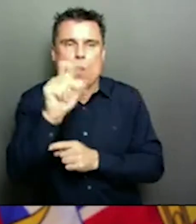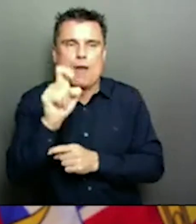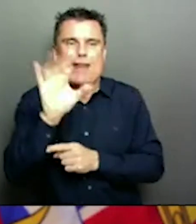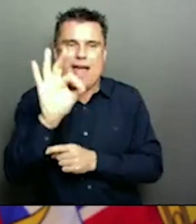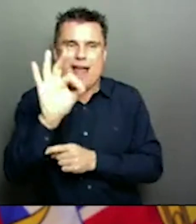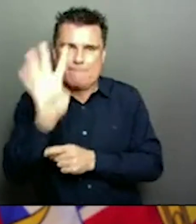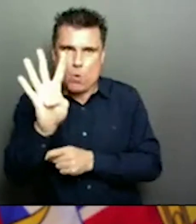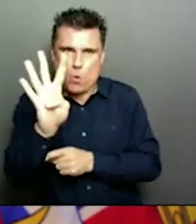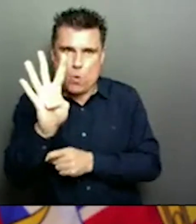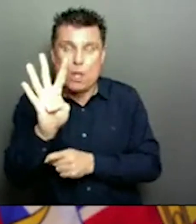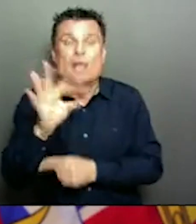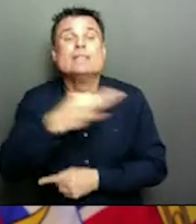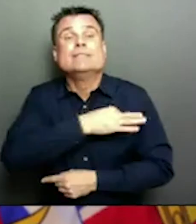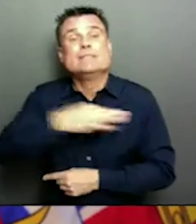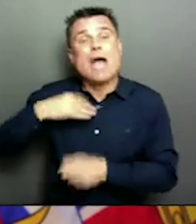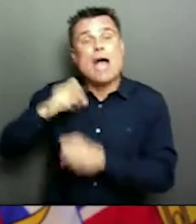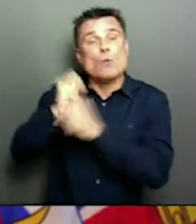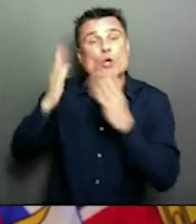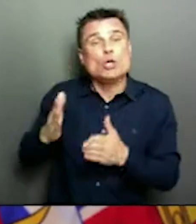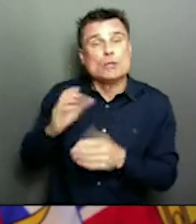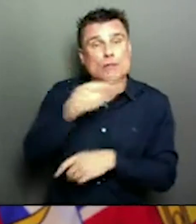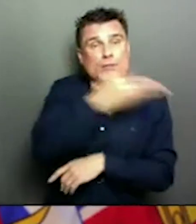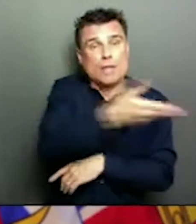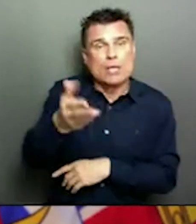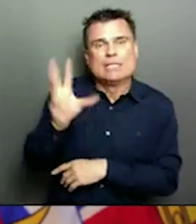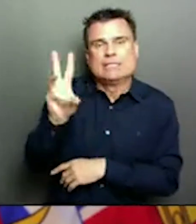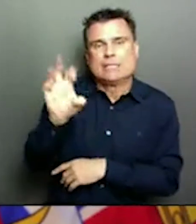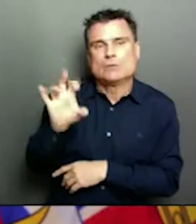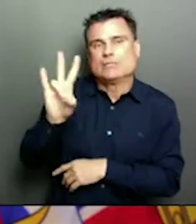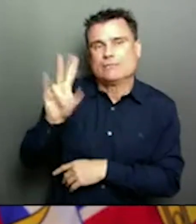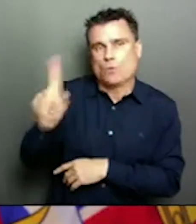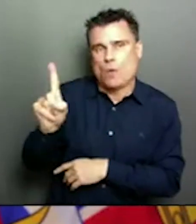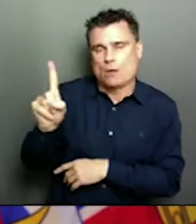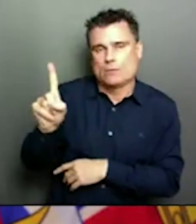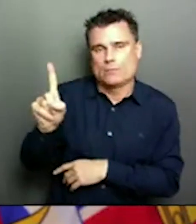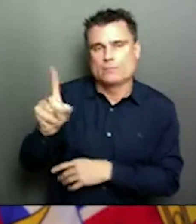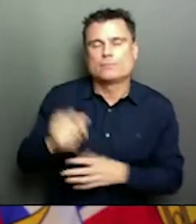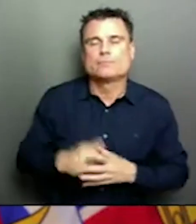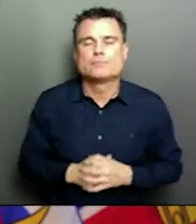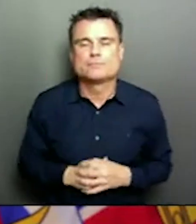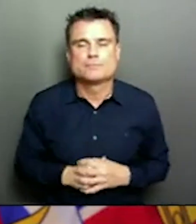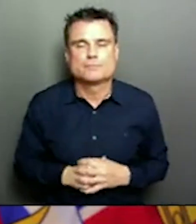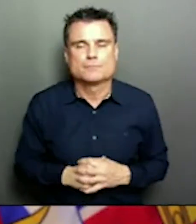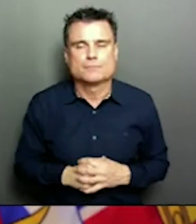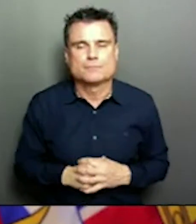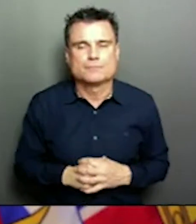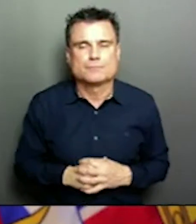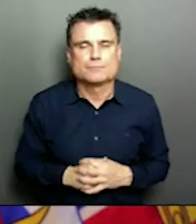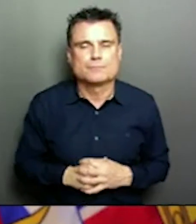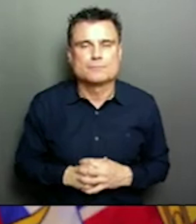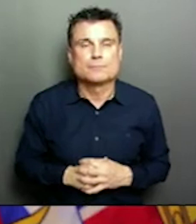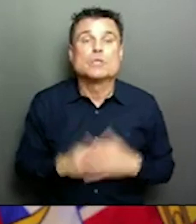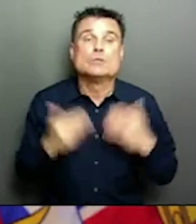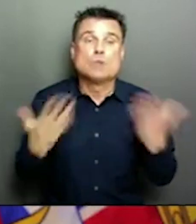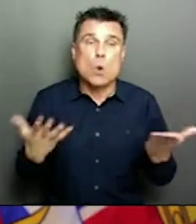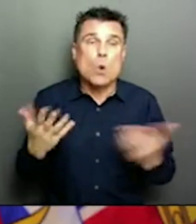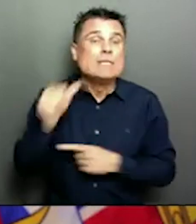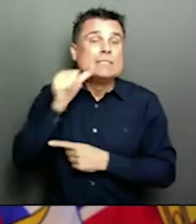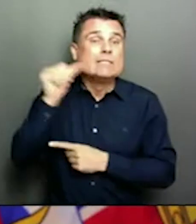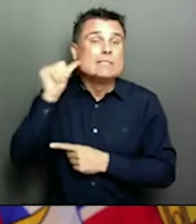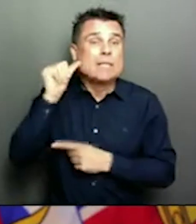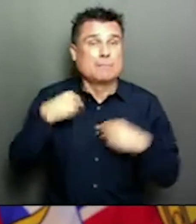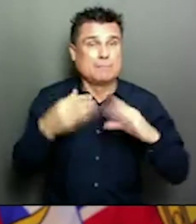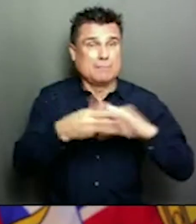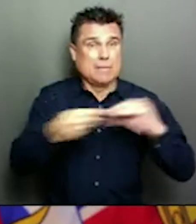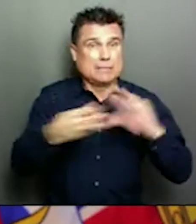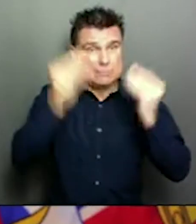As we talked about yesterday, we now have at least one safe and effective vaccine that has been approved for use in